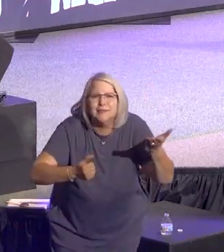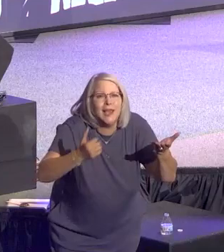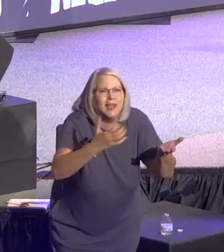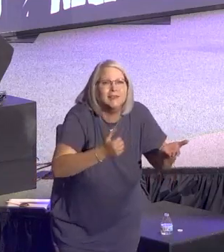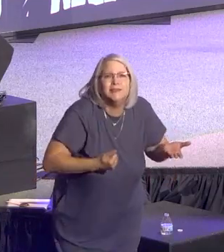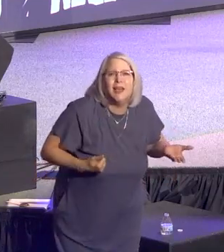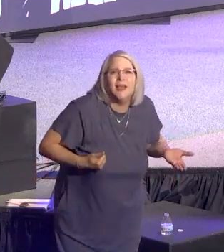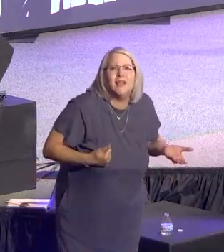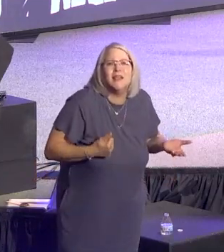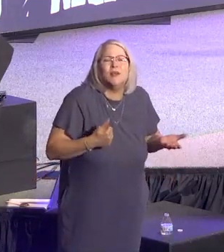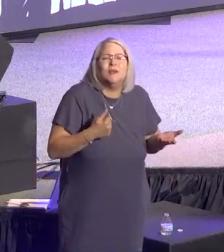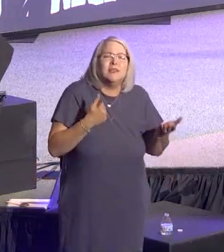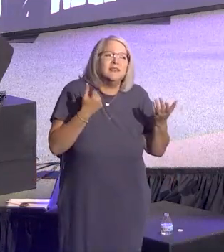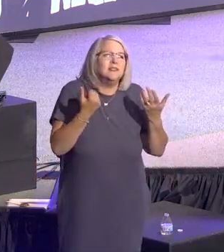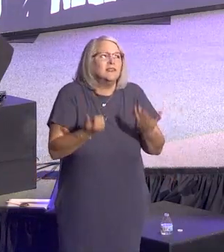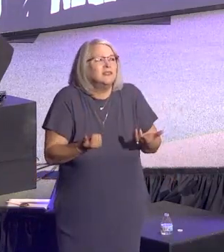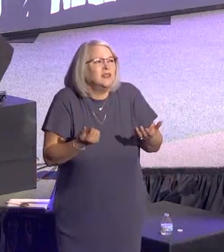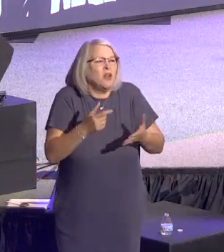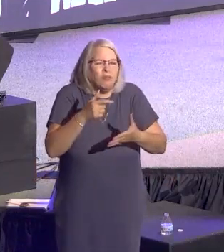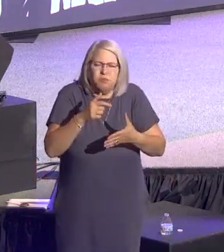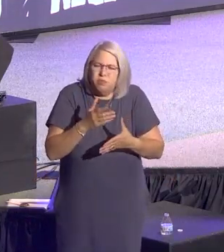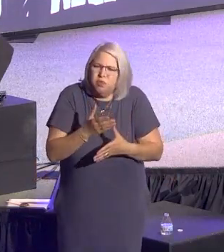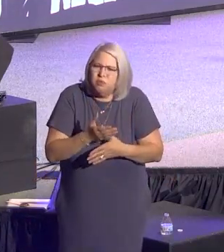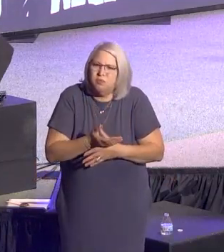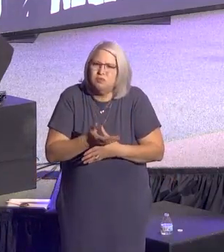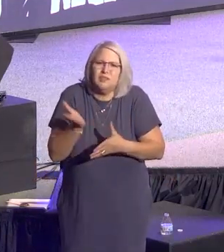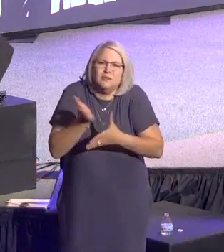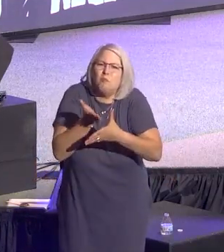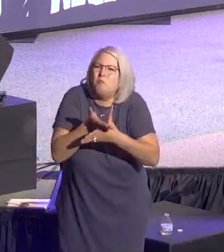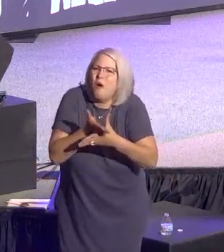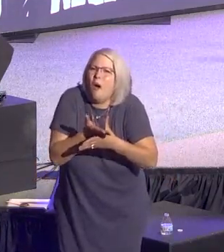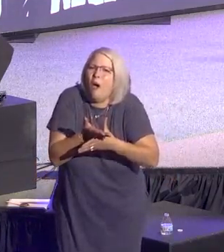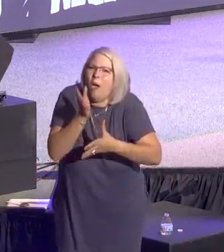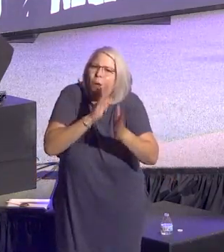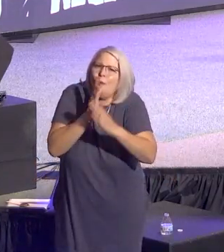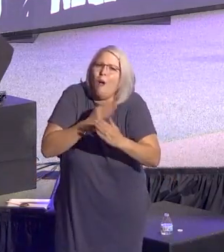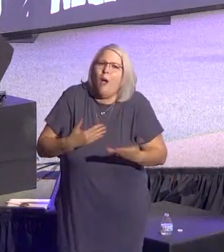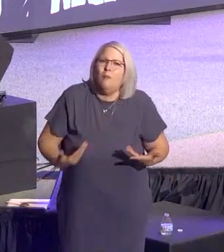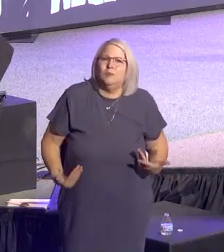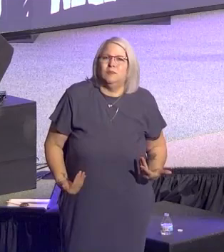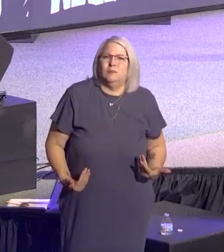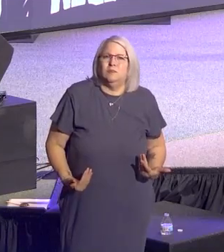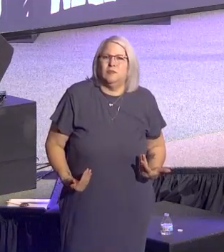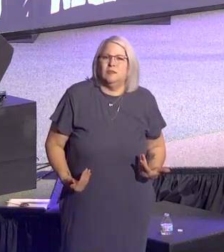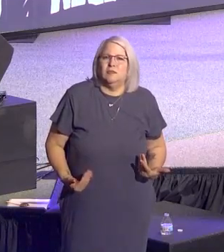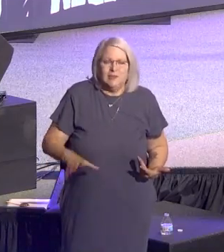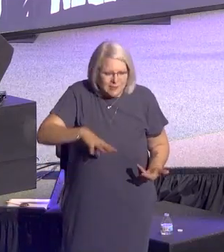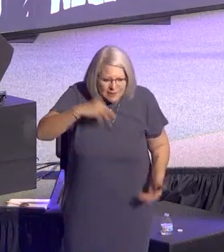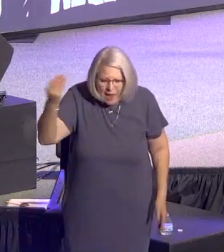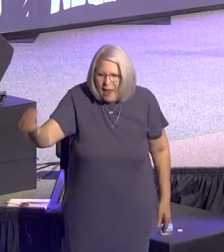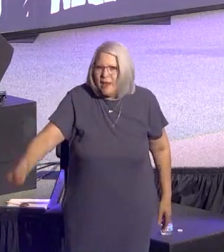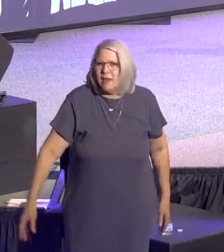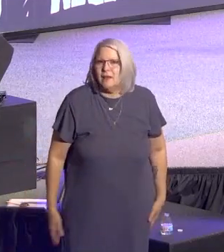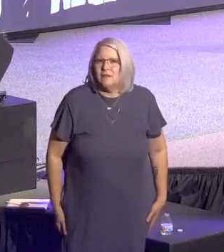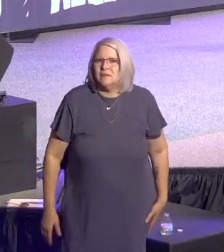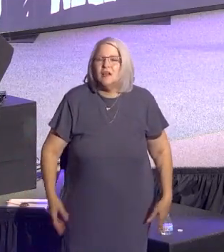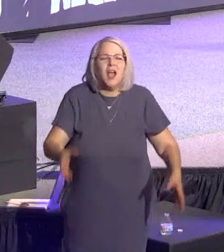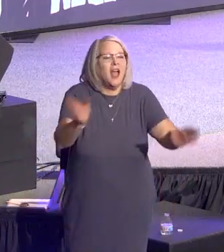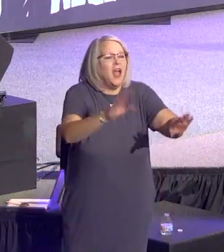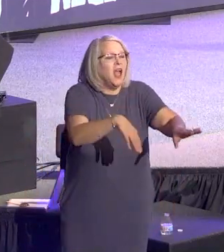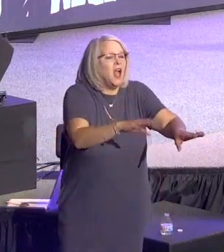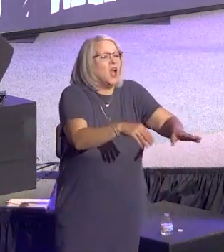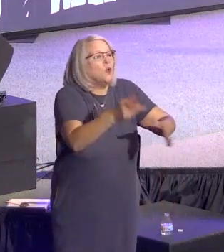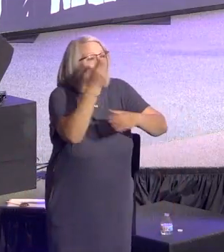the apostle. He begged the Lord to take it away. And God responded. He said, each time he